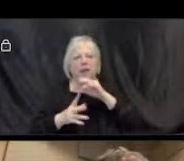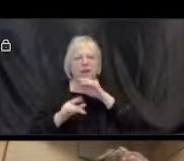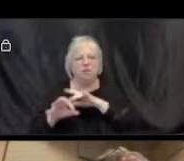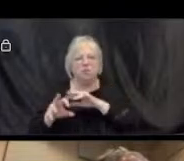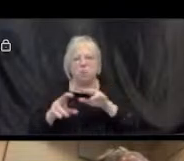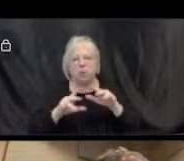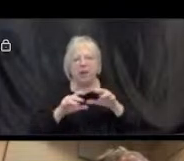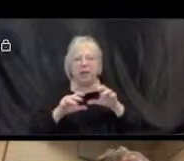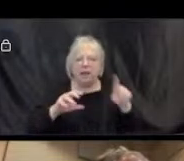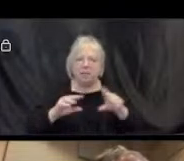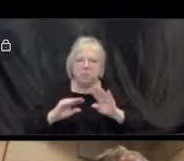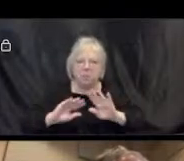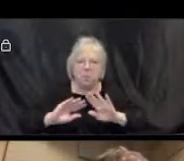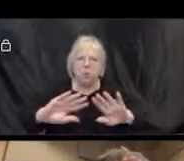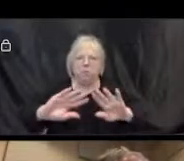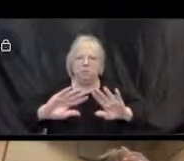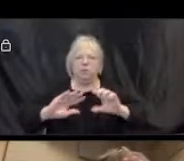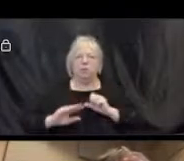property properly.